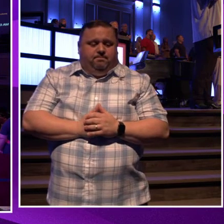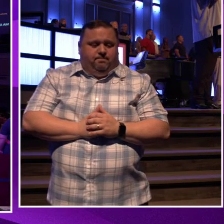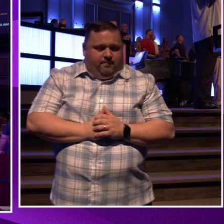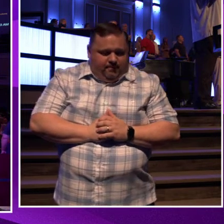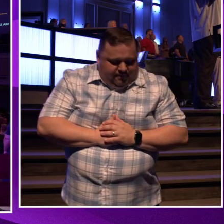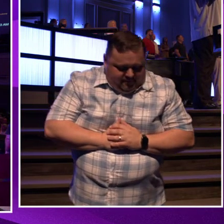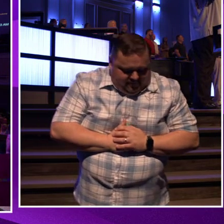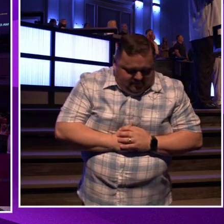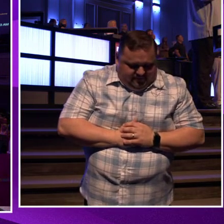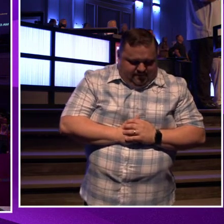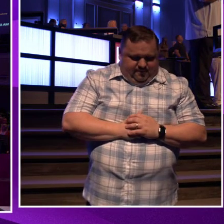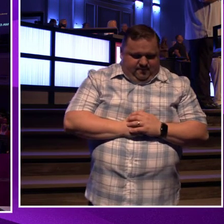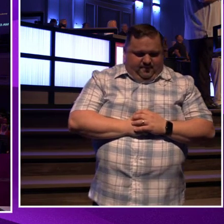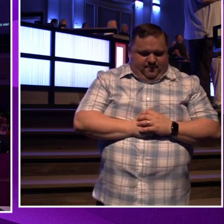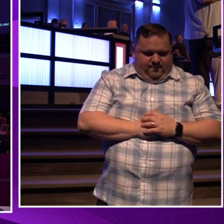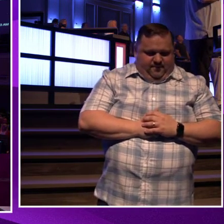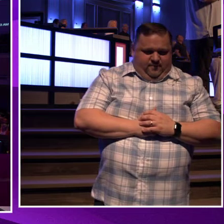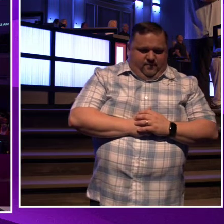Kings.